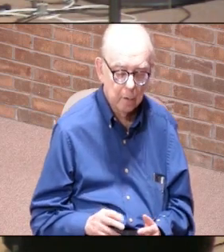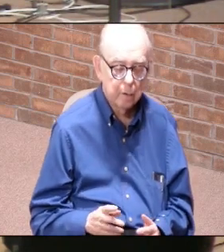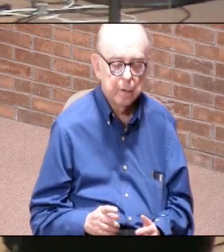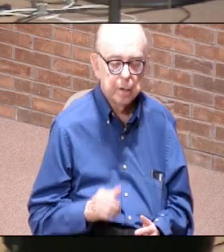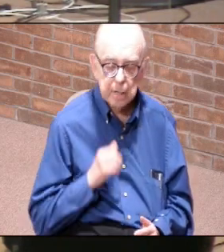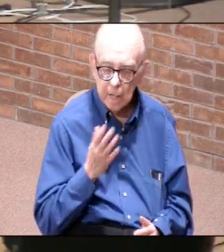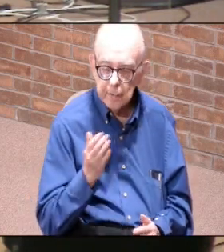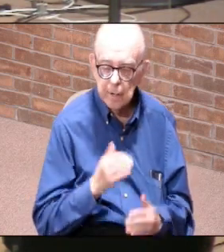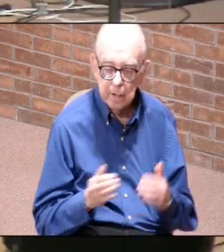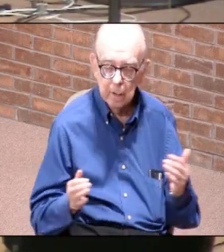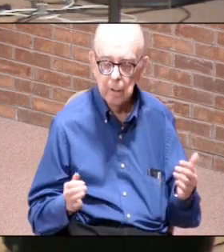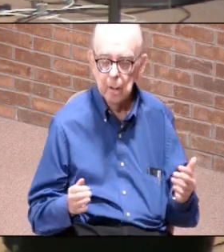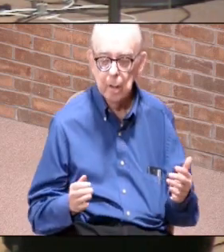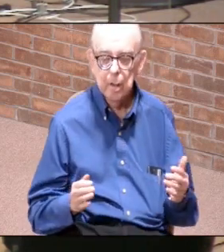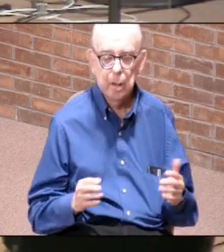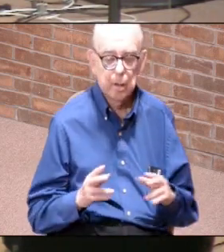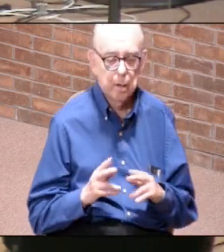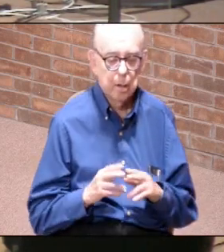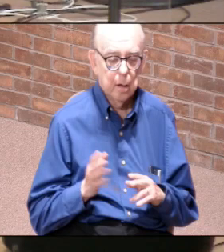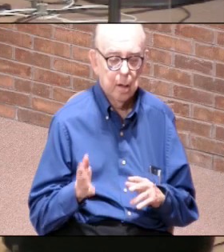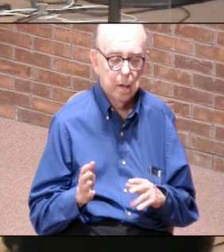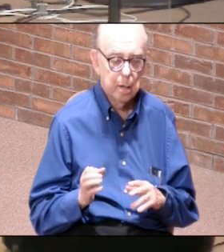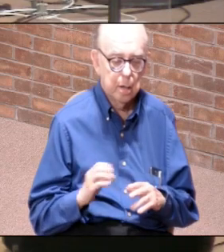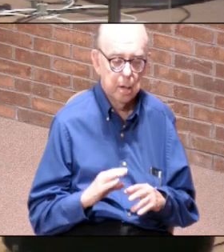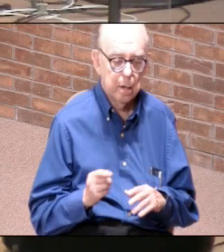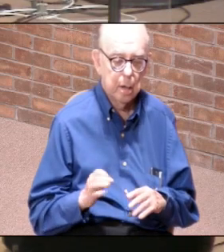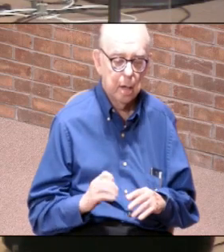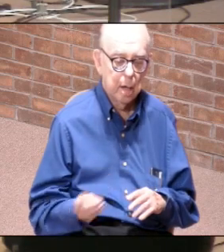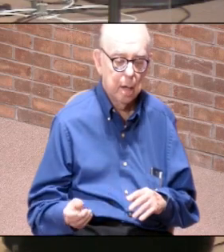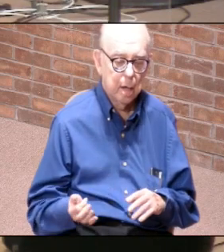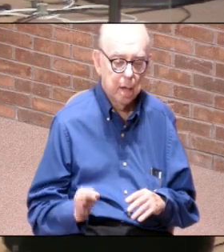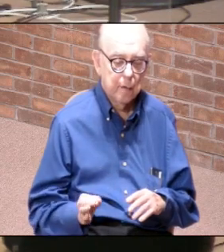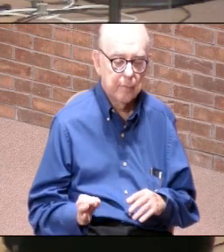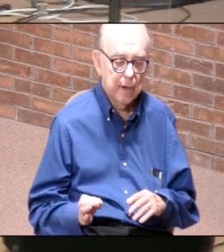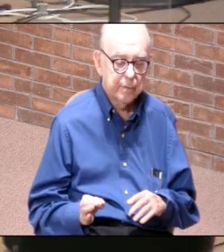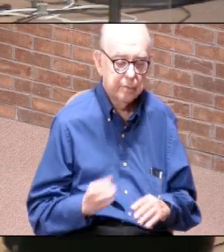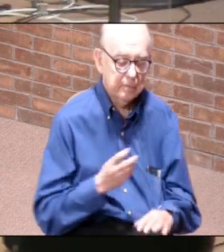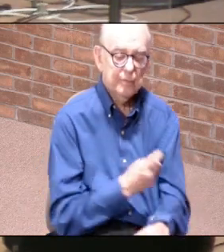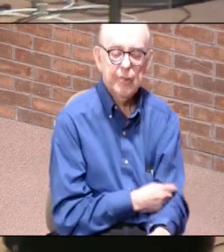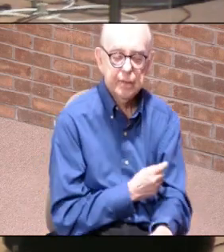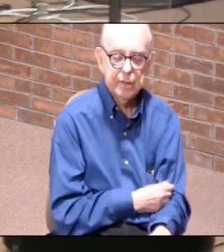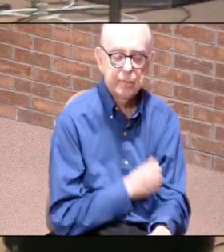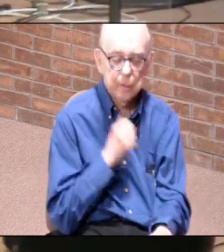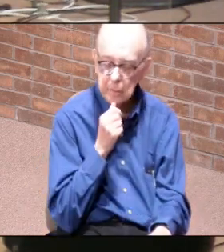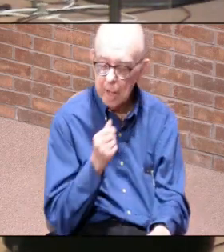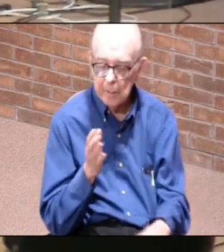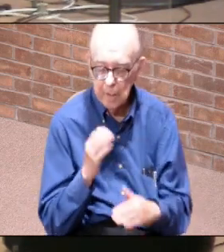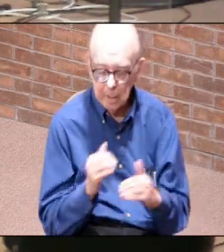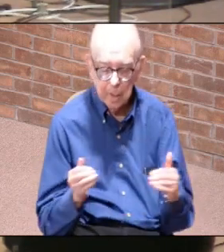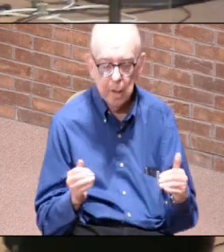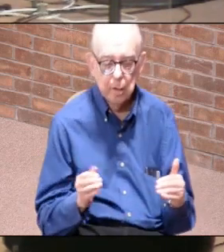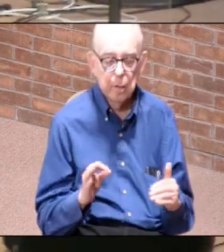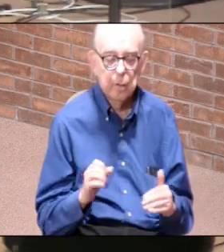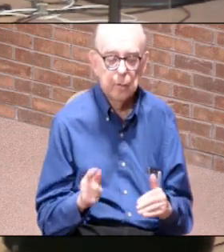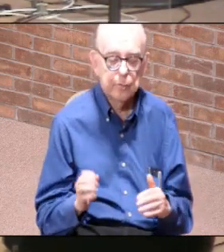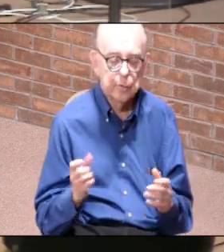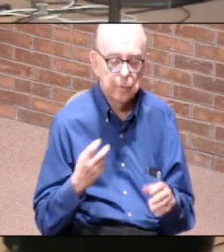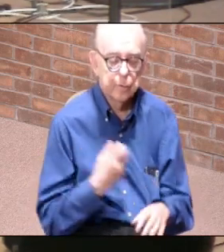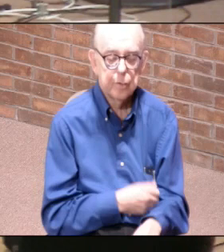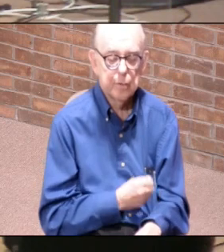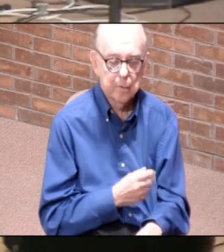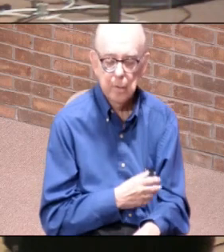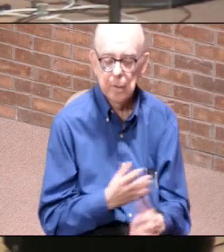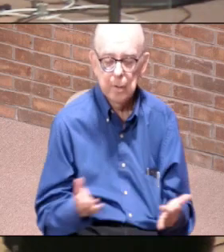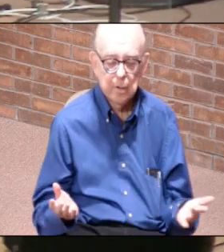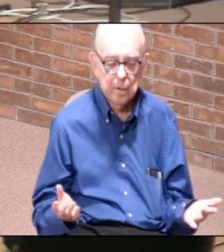heaven, and neither will COVID-19 vaccines or flu shots